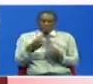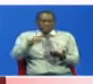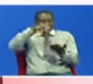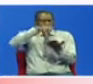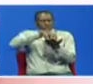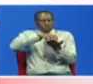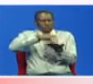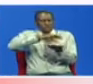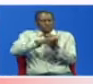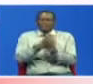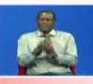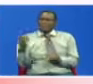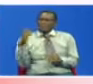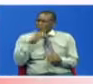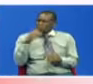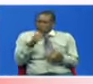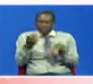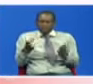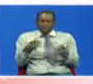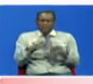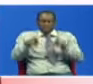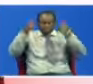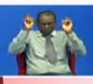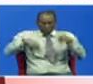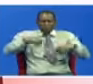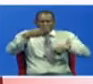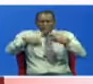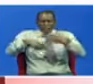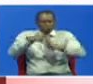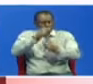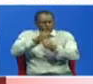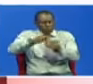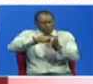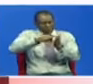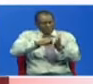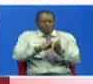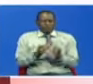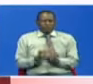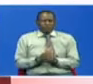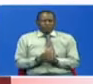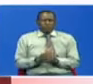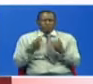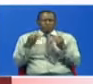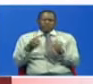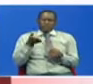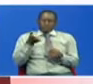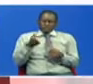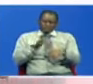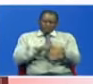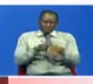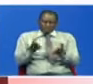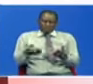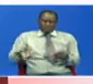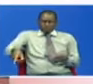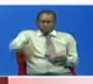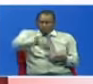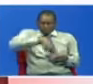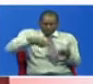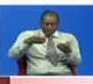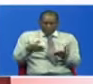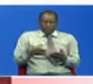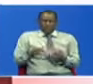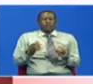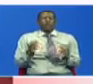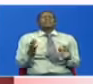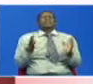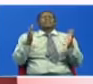is getting tougher, but we must continue getting tougher with it. At this time, we are here to